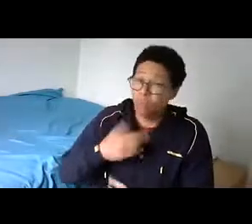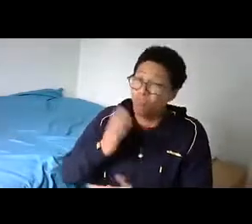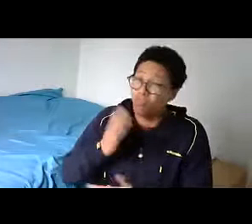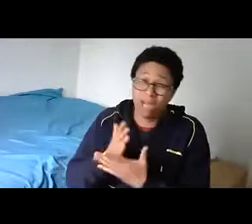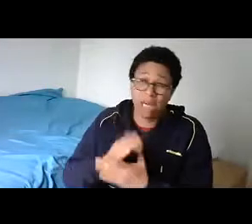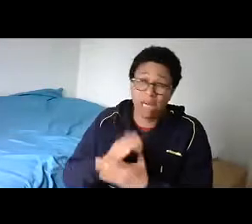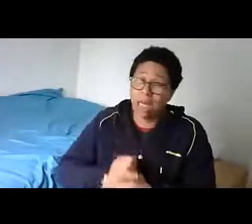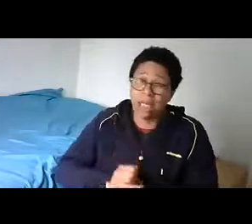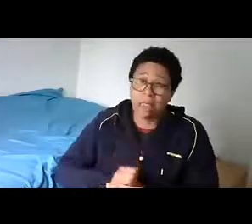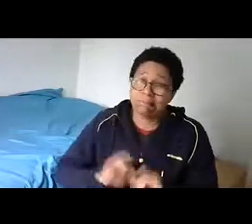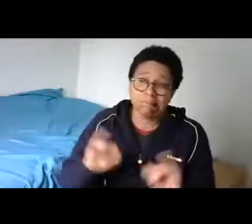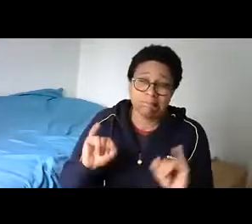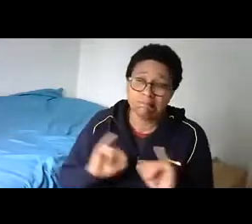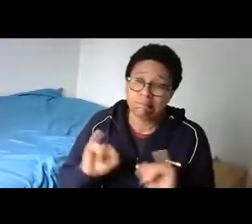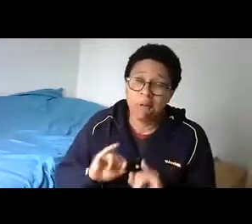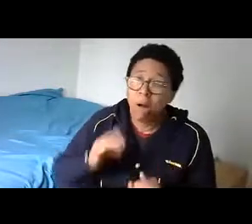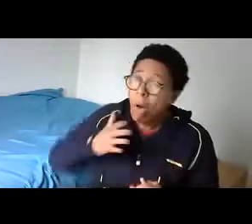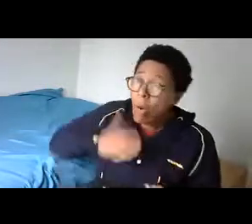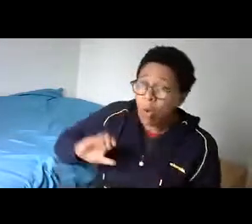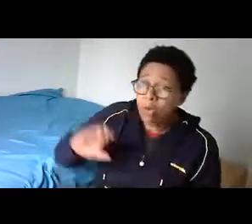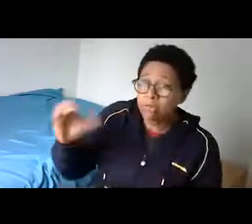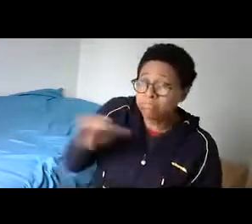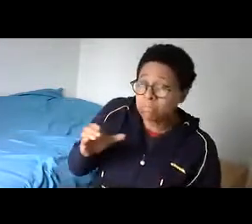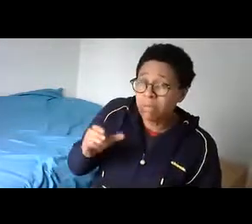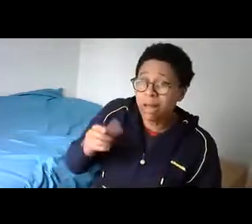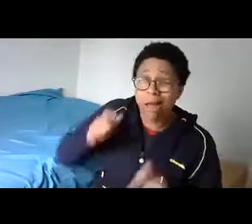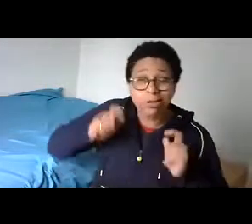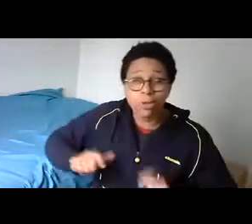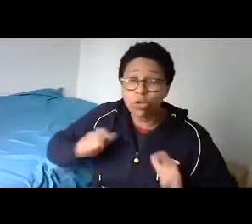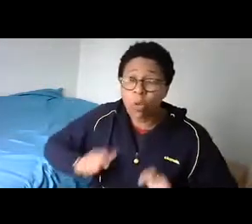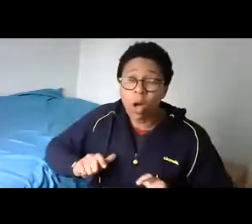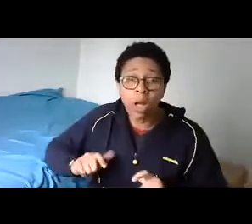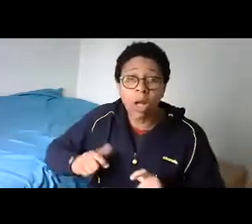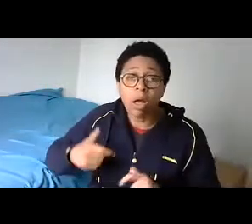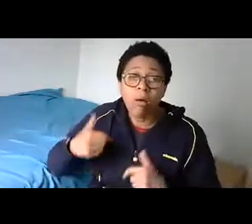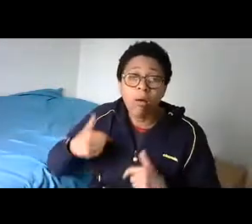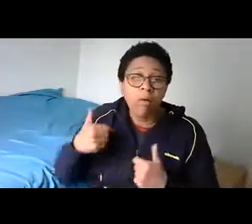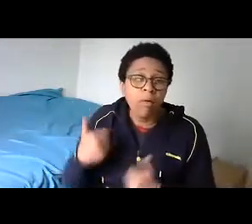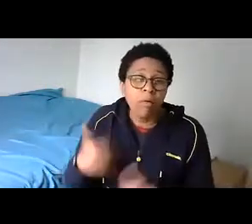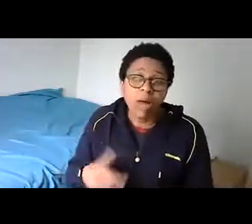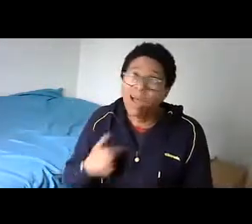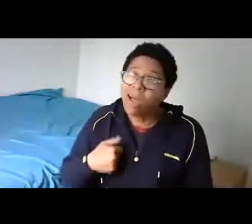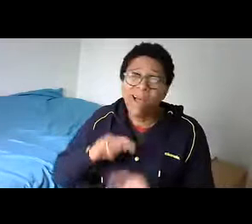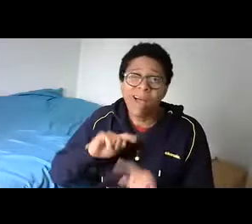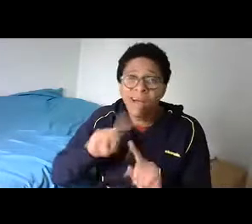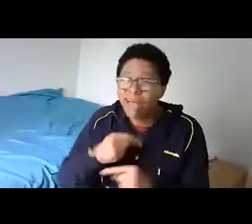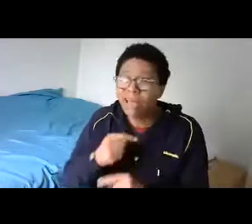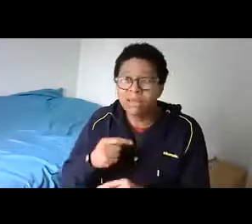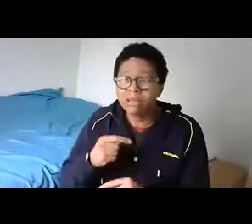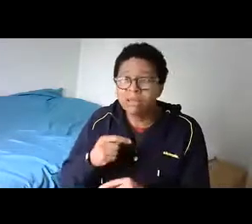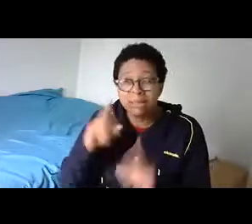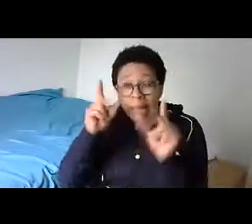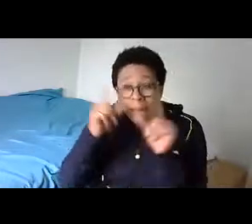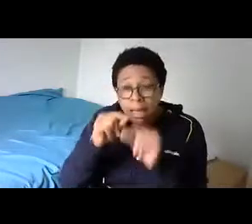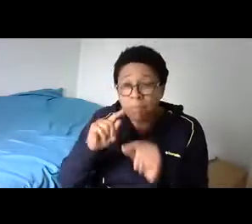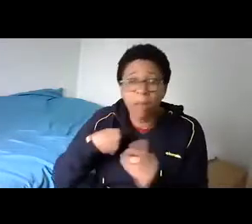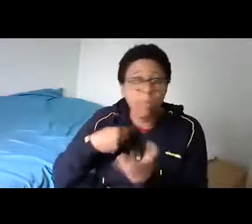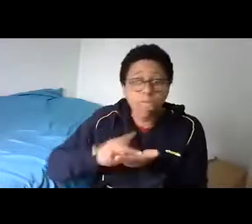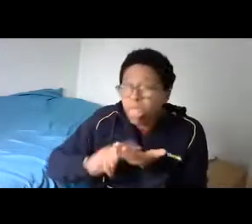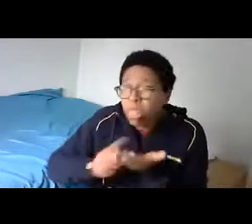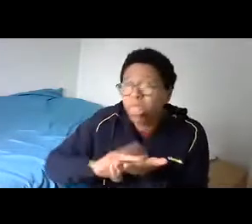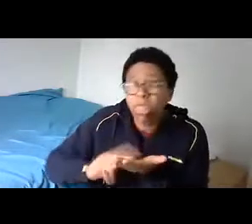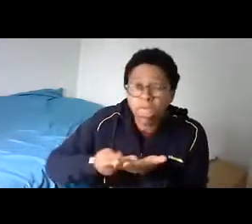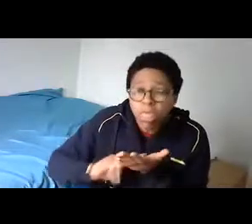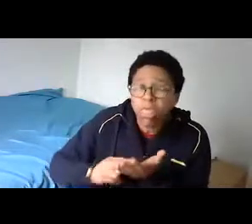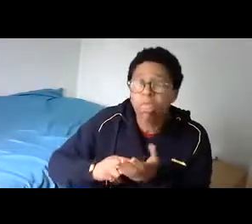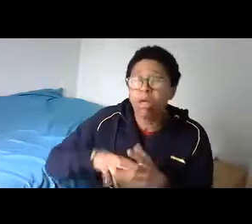worker. I'm having for many years a problem with the noise. I cannot sleep in the night, and I'm struggling with